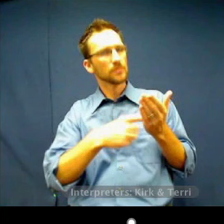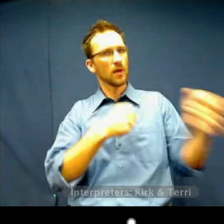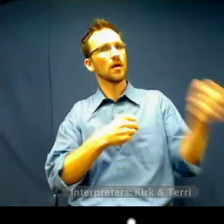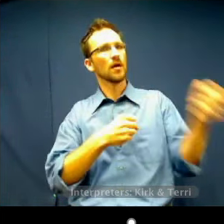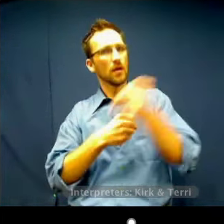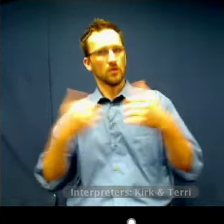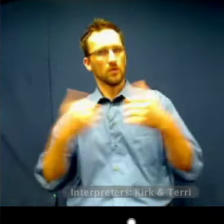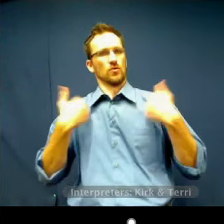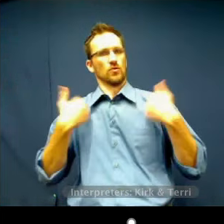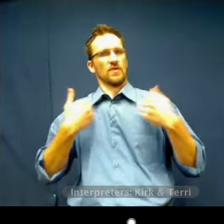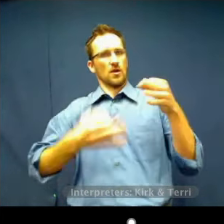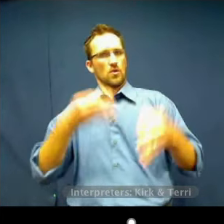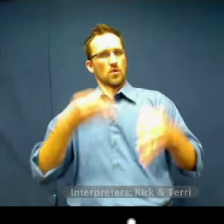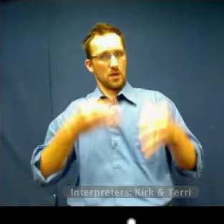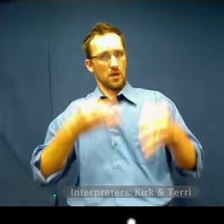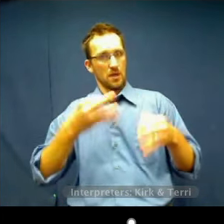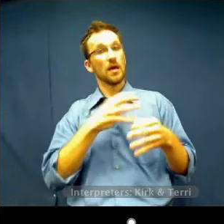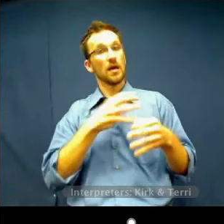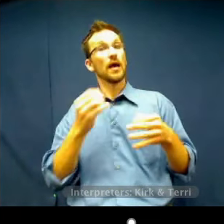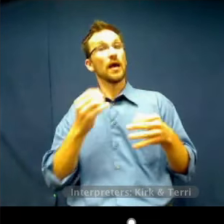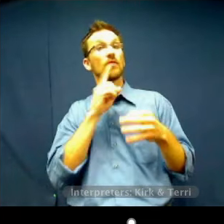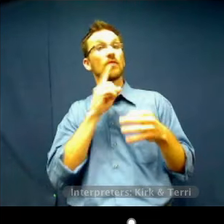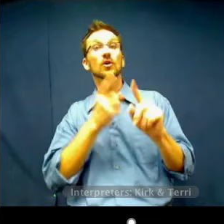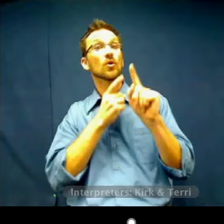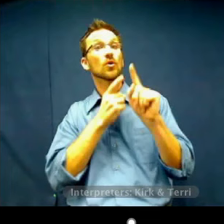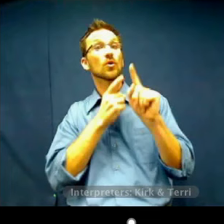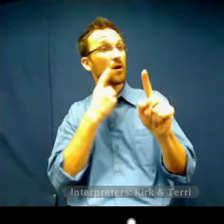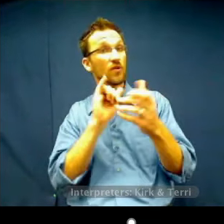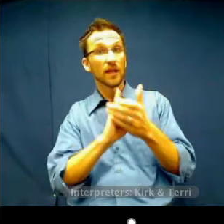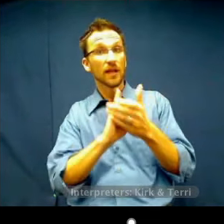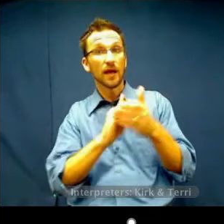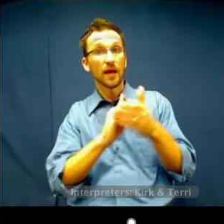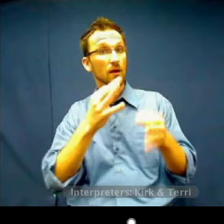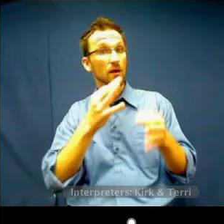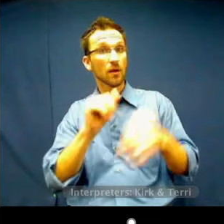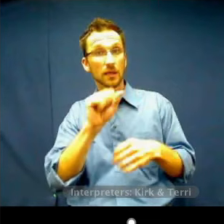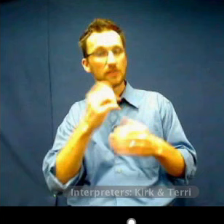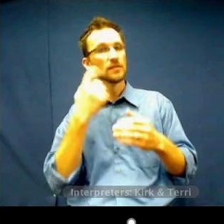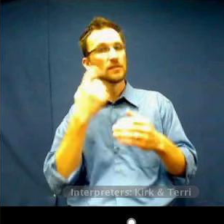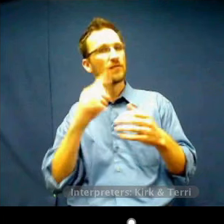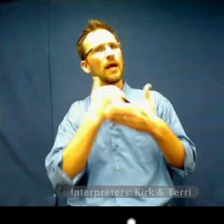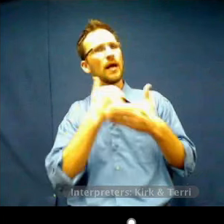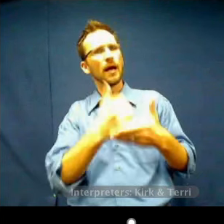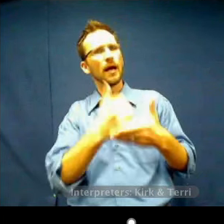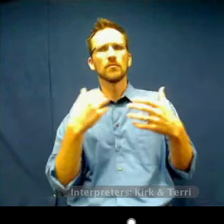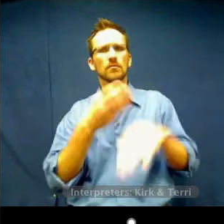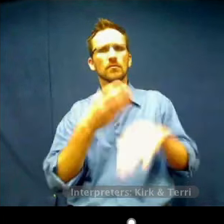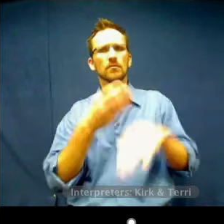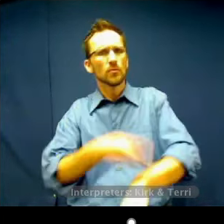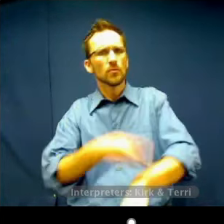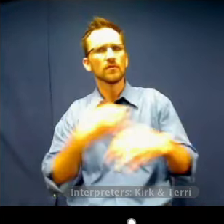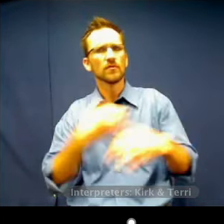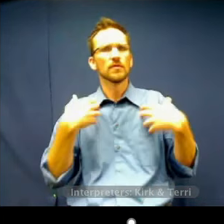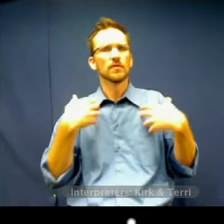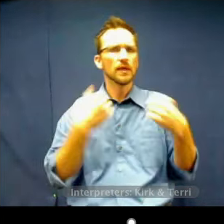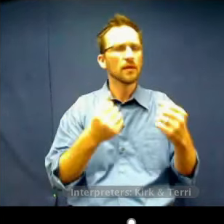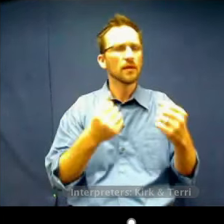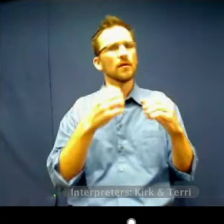the disposition is to rehabilitate the offender. Some states even have special sentencing provisions so